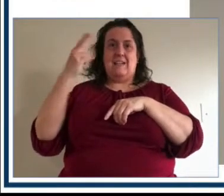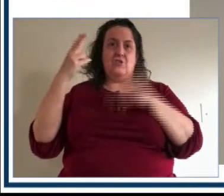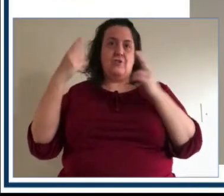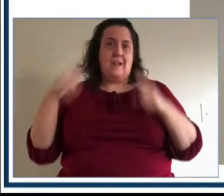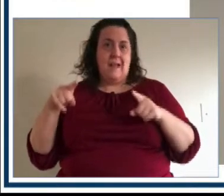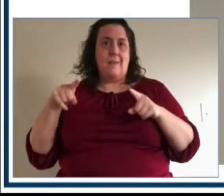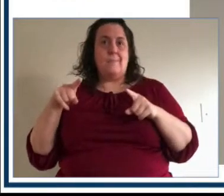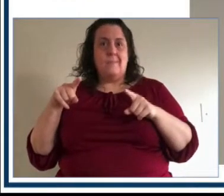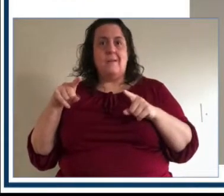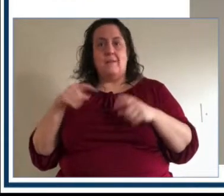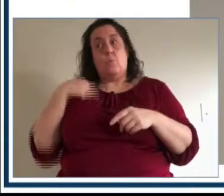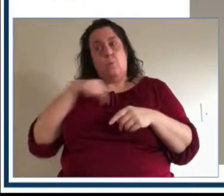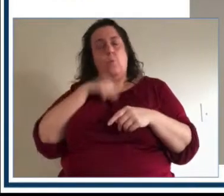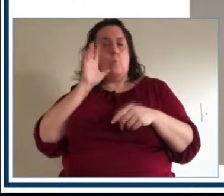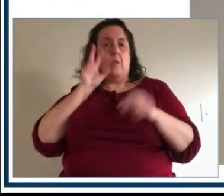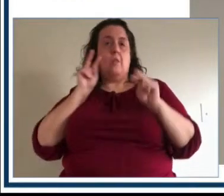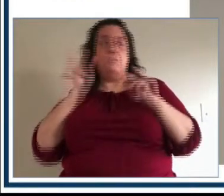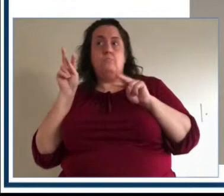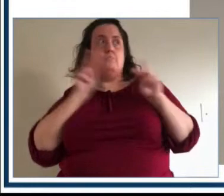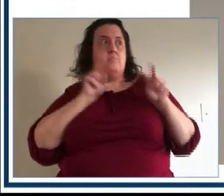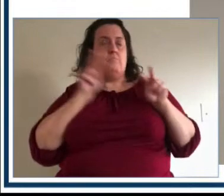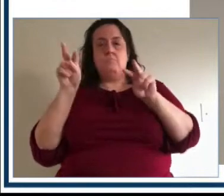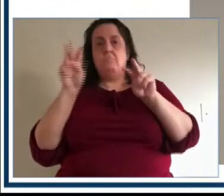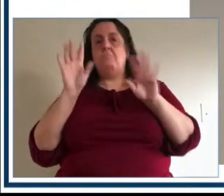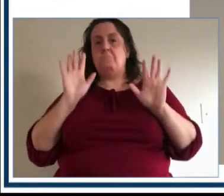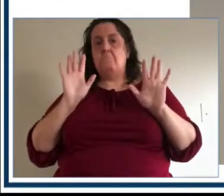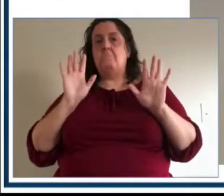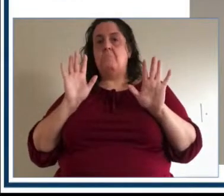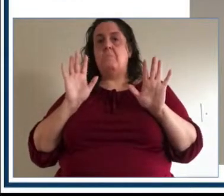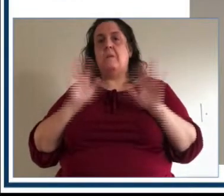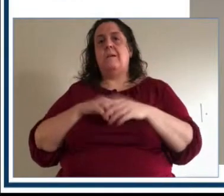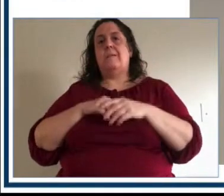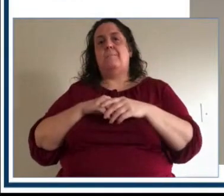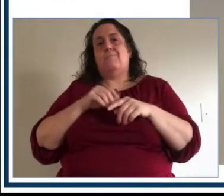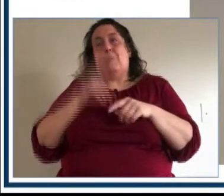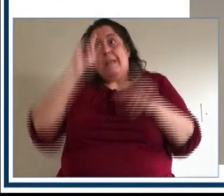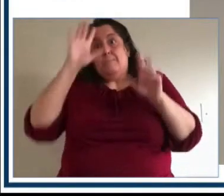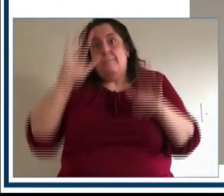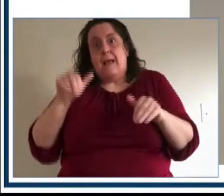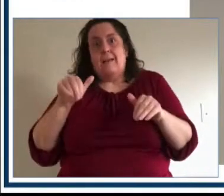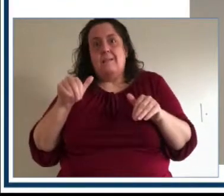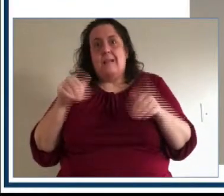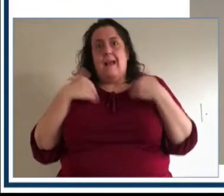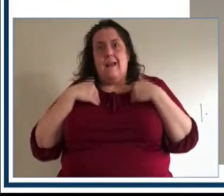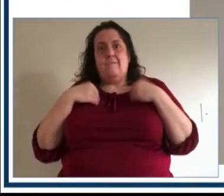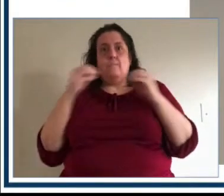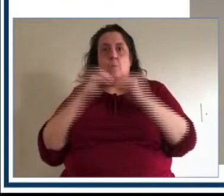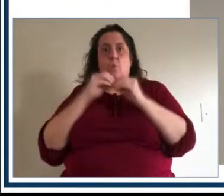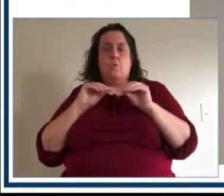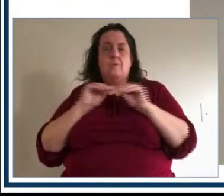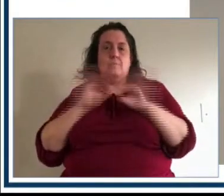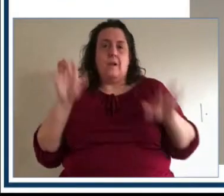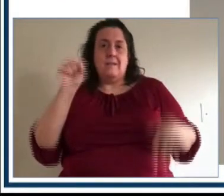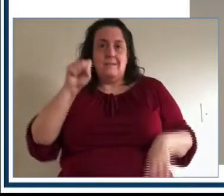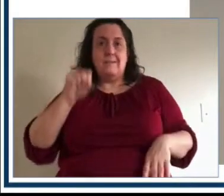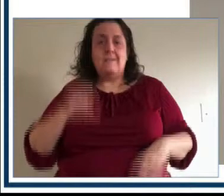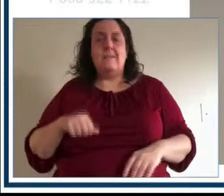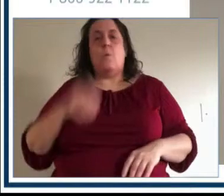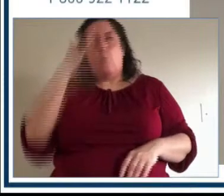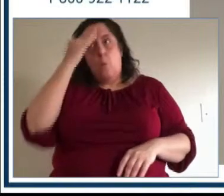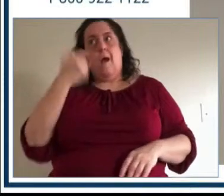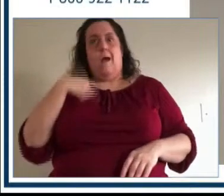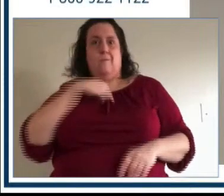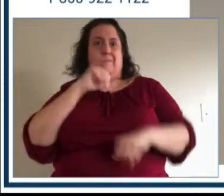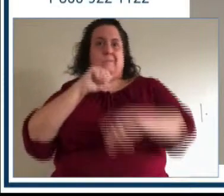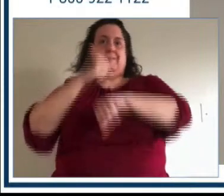that. But again, fully expect more spread. But this is why we're putting the extra measures in place that